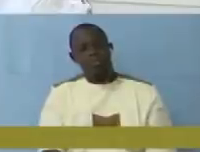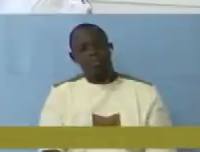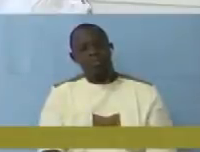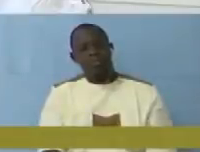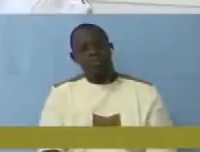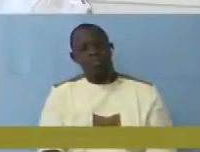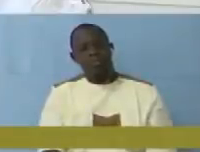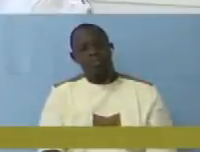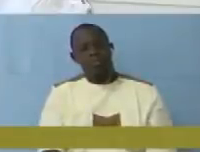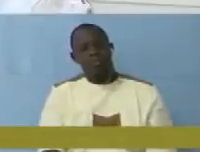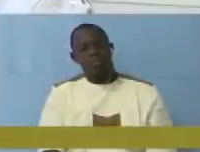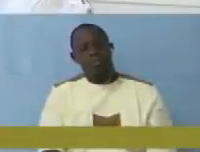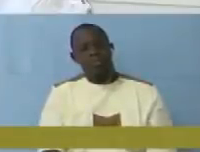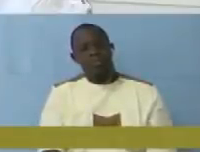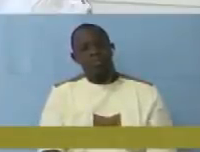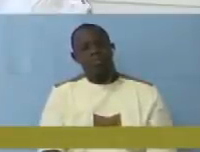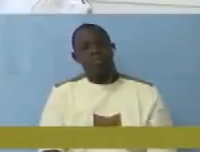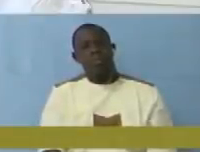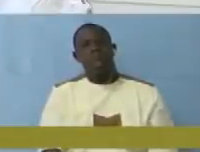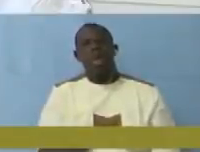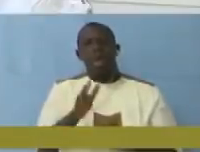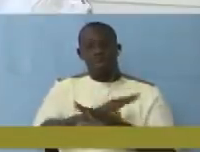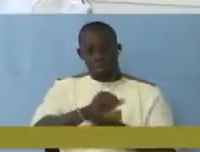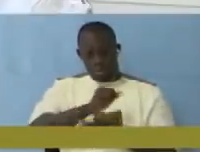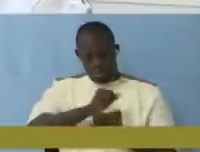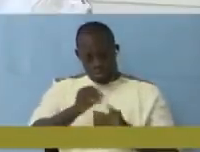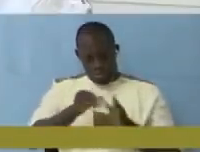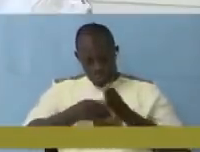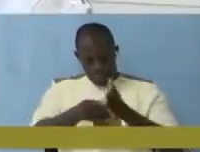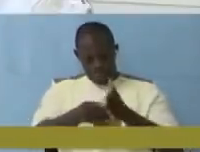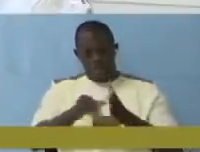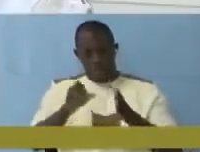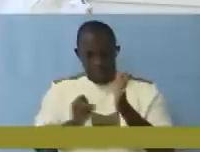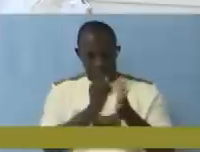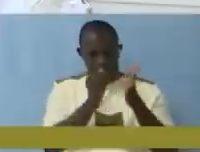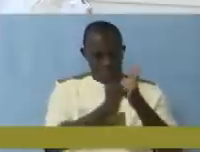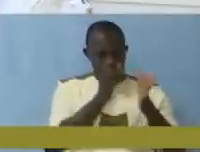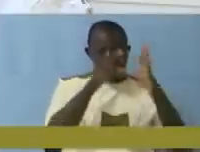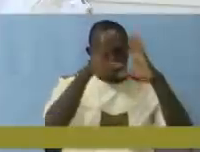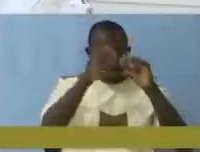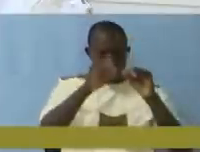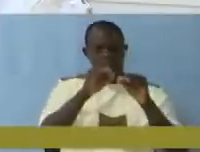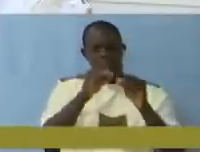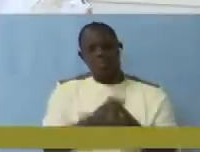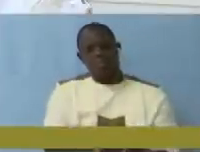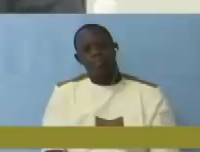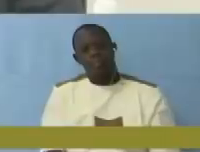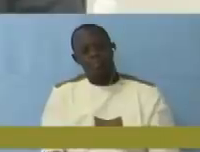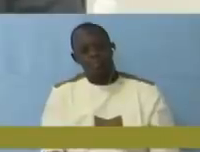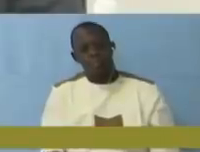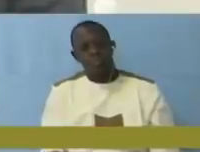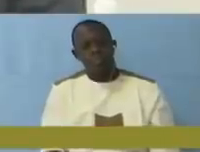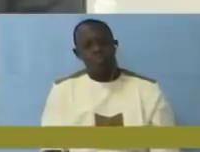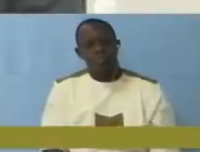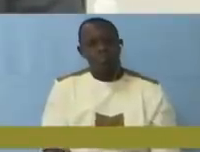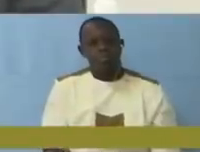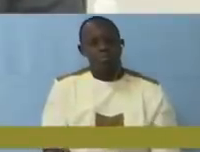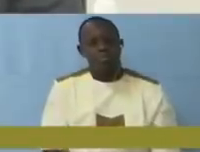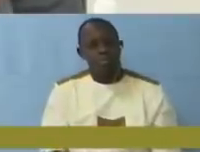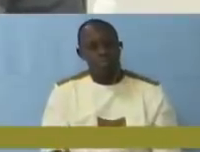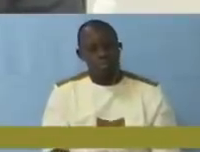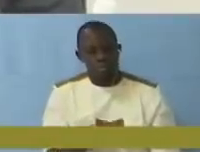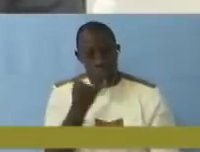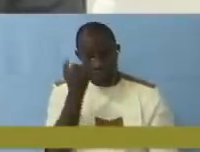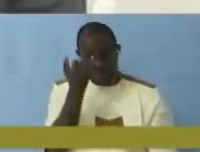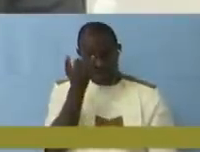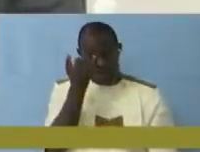was the head of investigation. I tell them kisikisir bunda nyaton kote. Would investigations be involved with